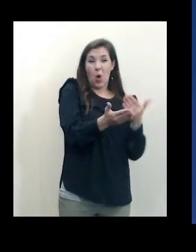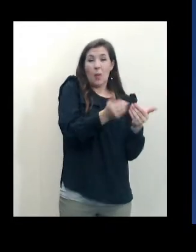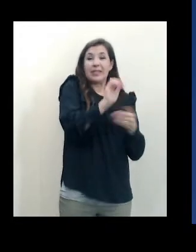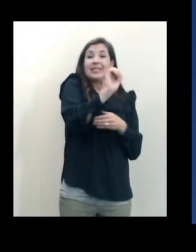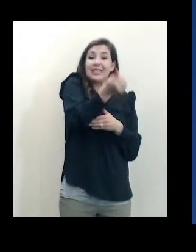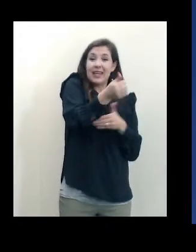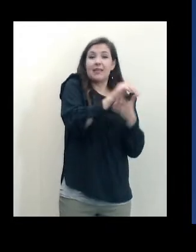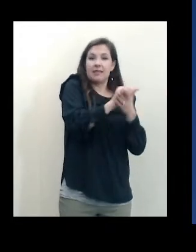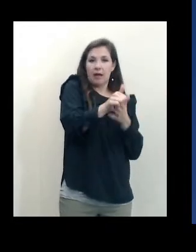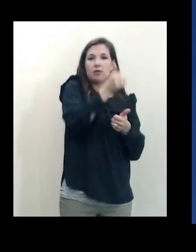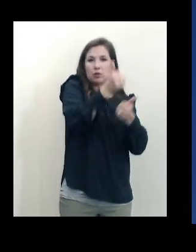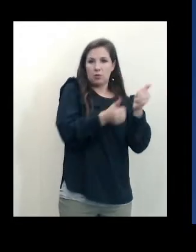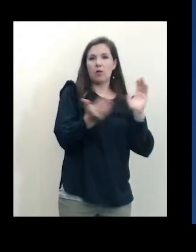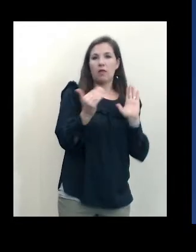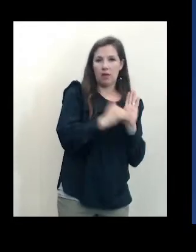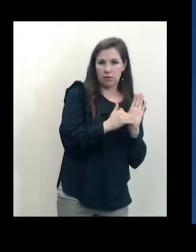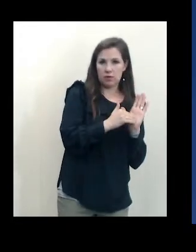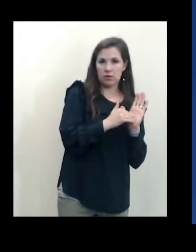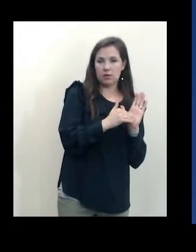per thousand.